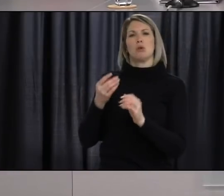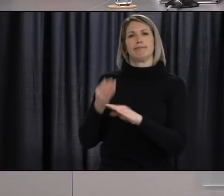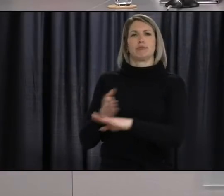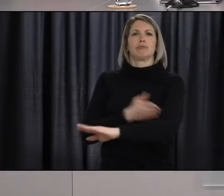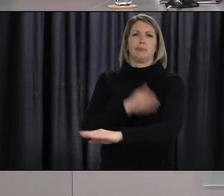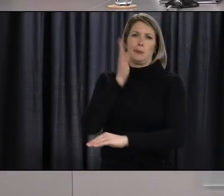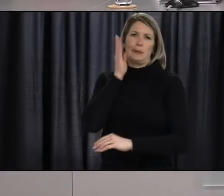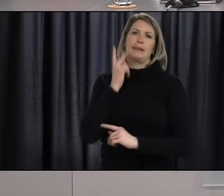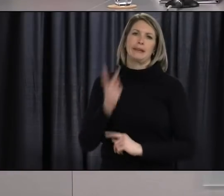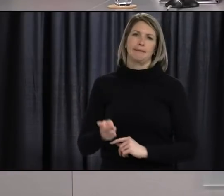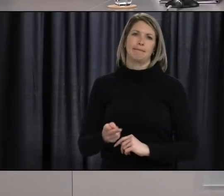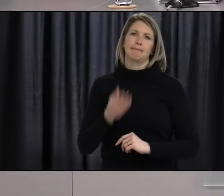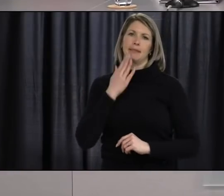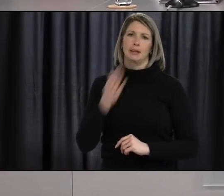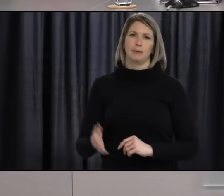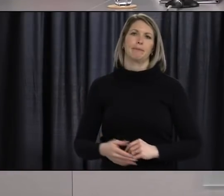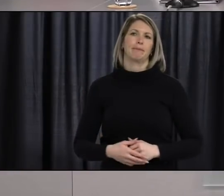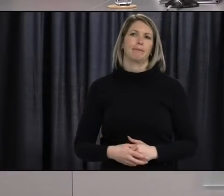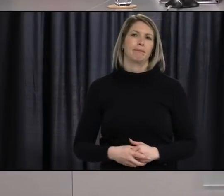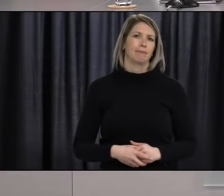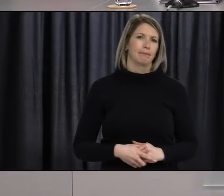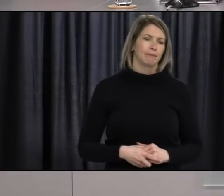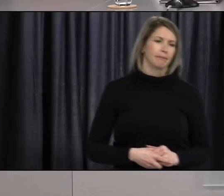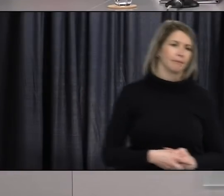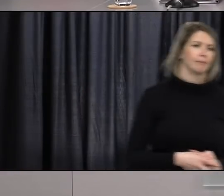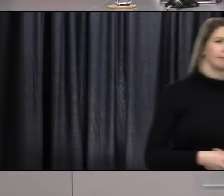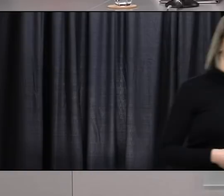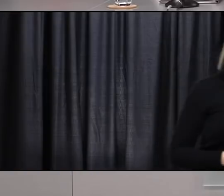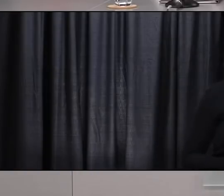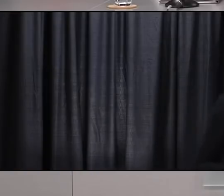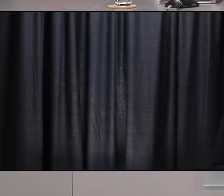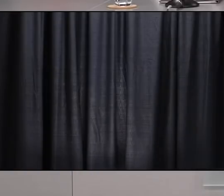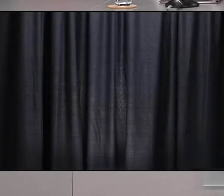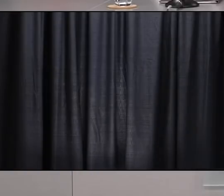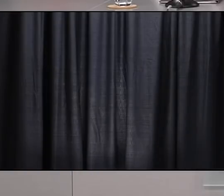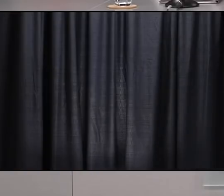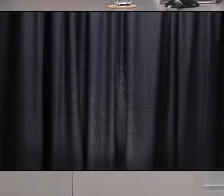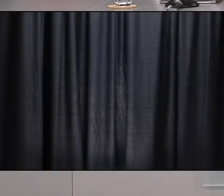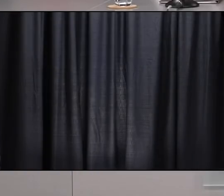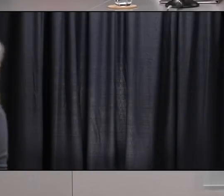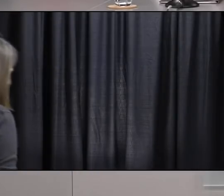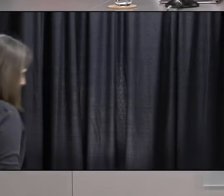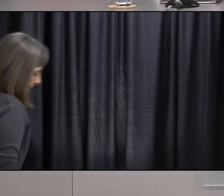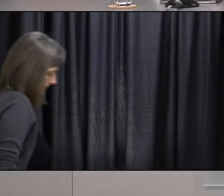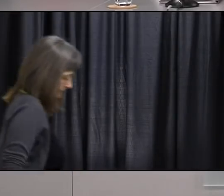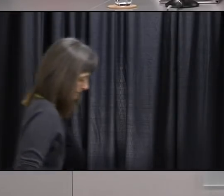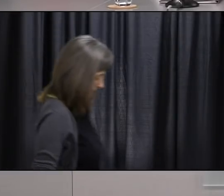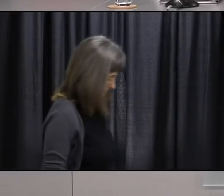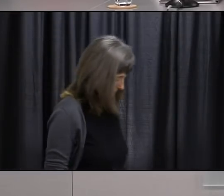Thank you. Our next questions are from Kellyanne Roberts of NTV News. Please go ahead.